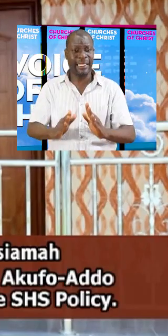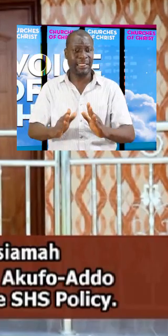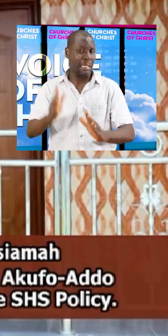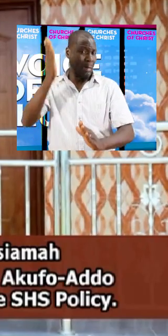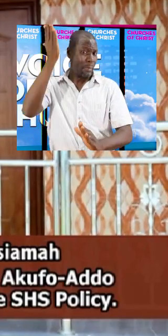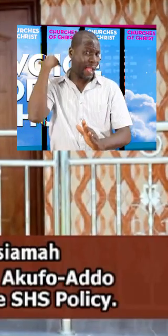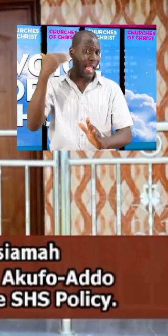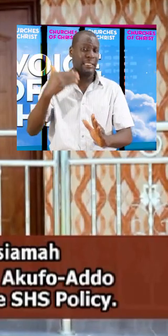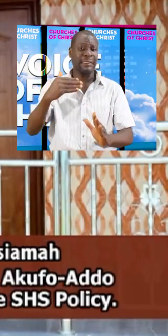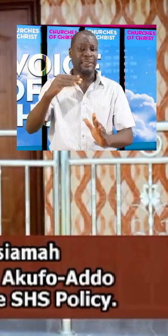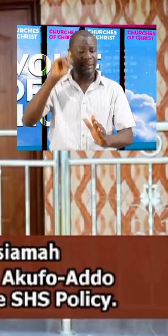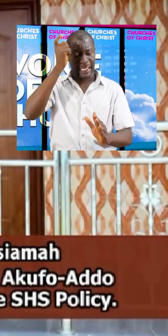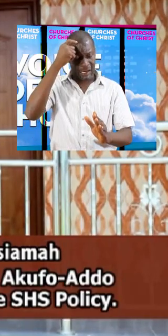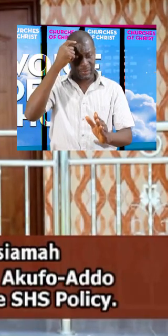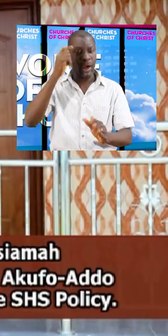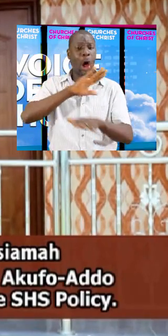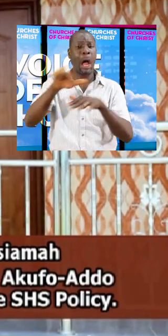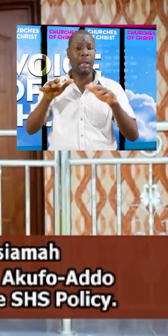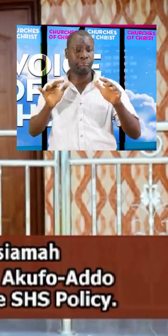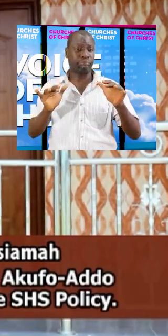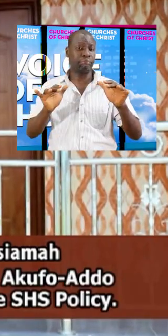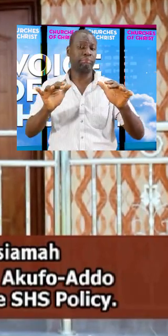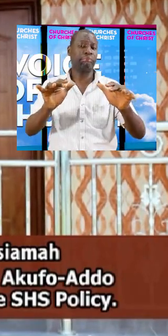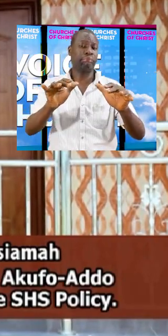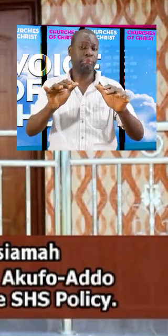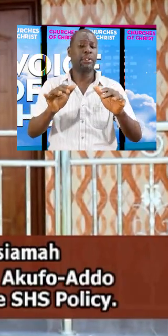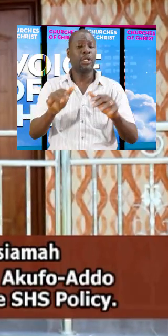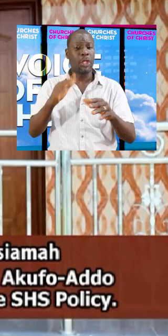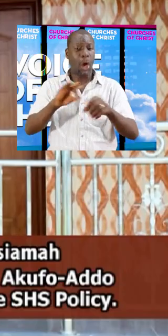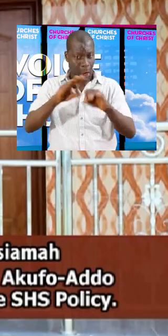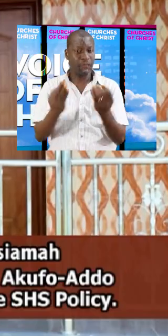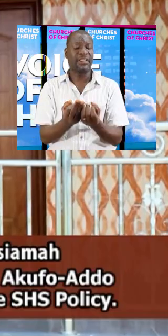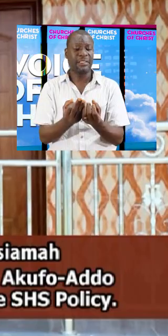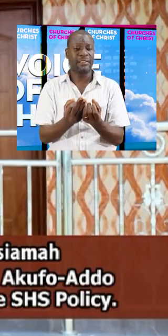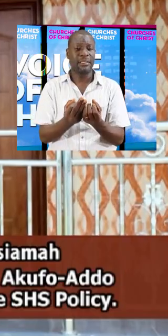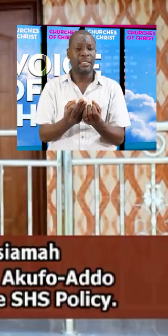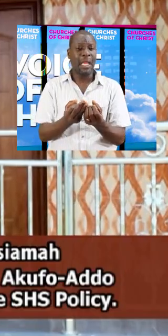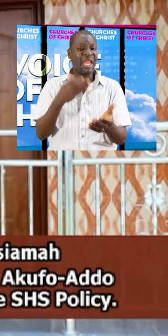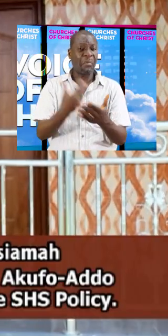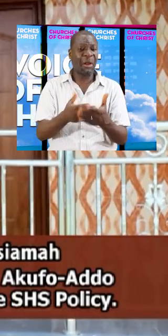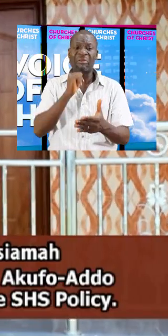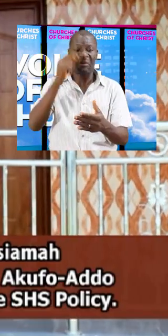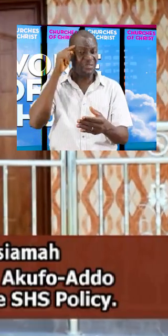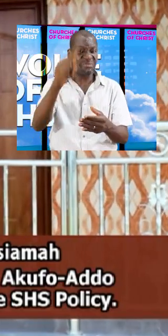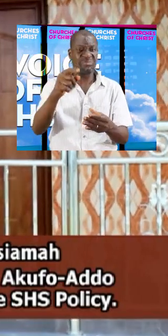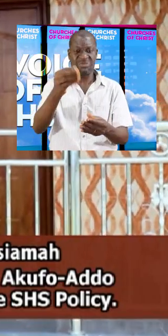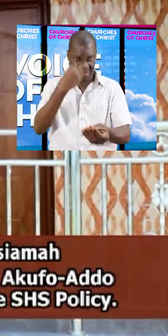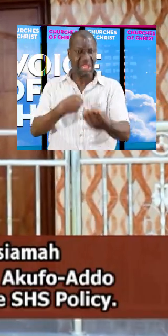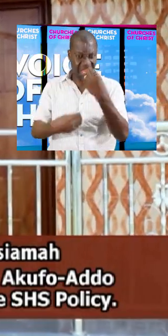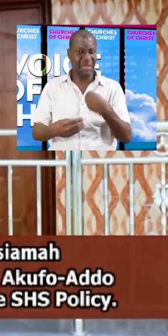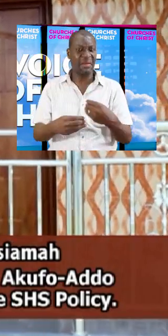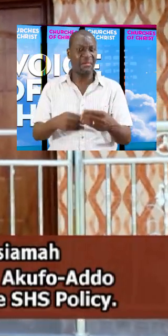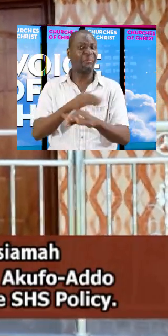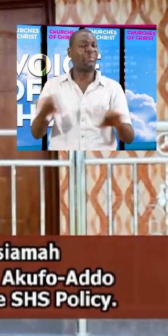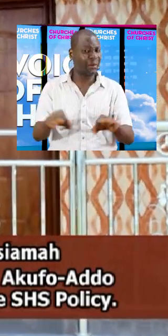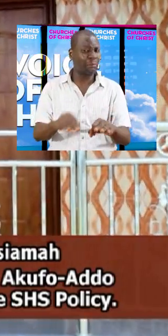e bie ade ya no mu nyina mo sresre wo office ho sika enya wo dia a o ma no be di wo ho no